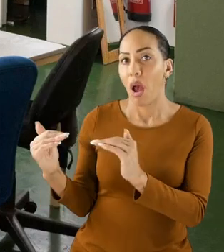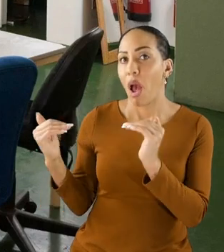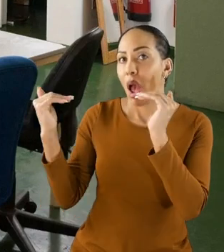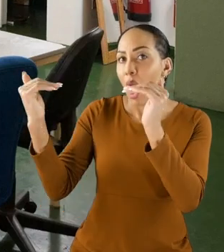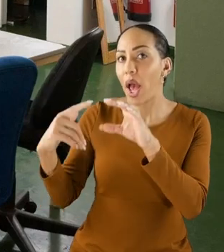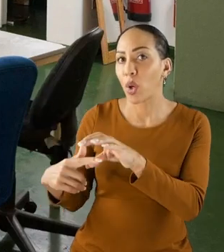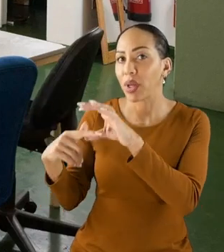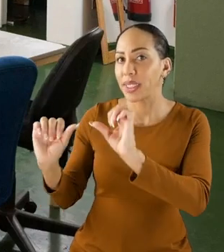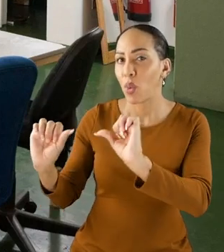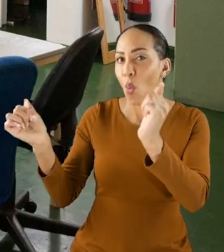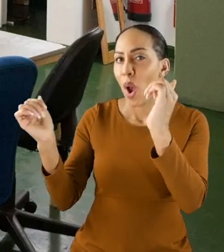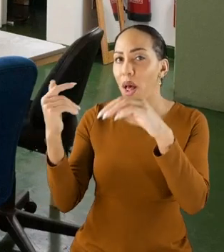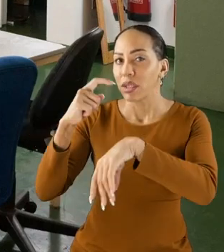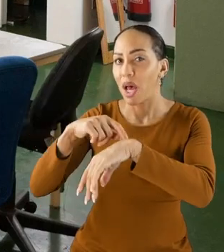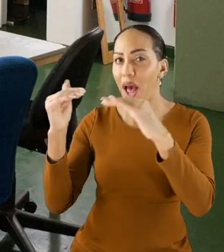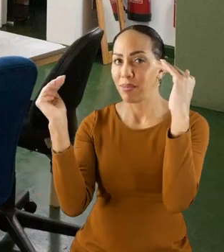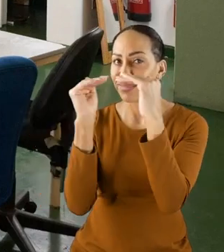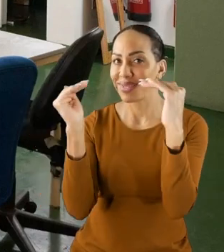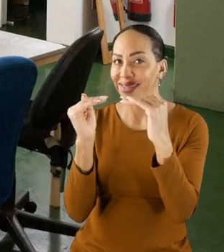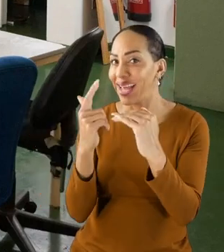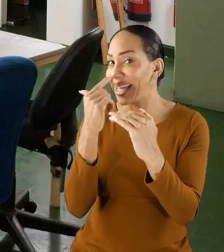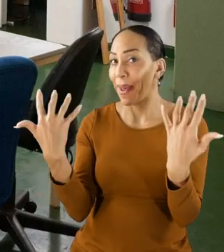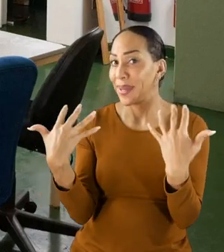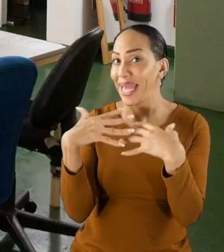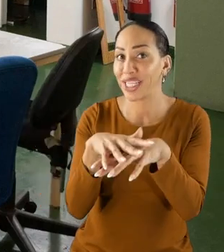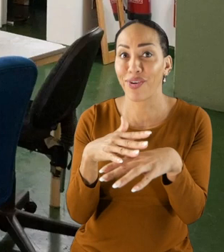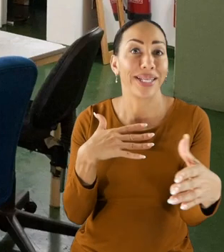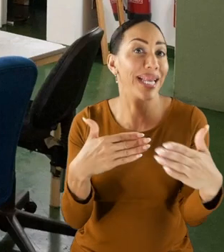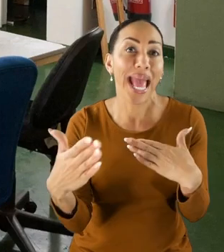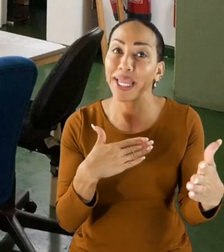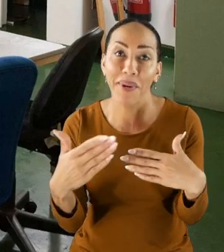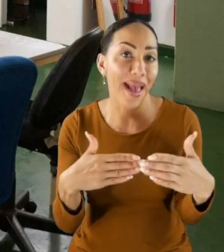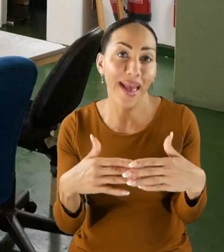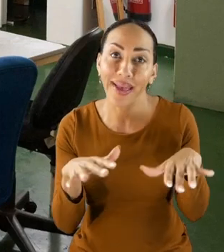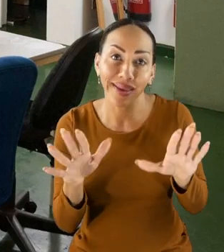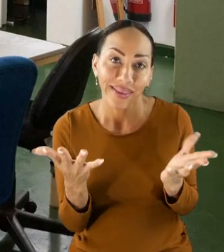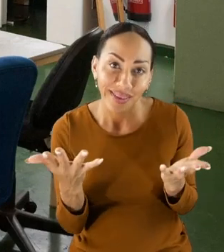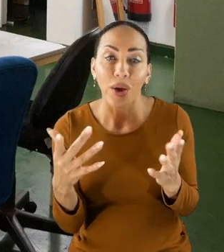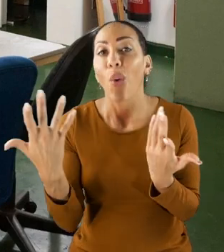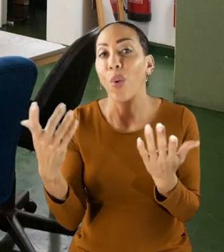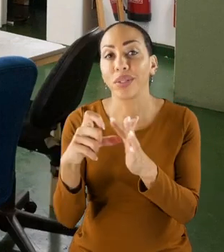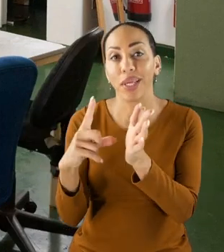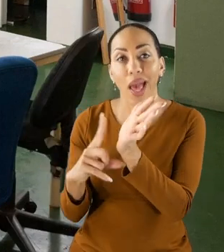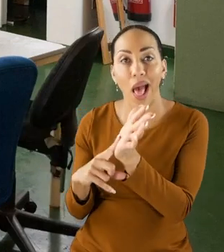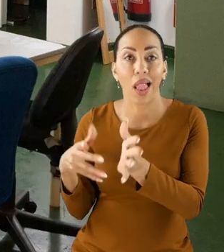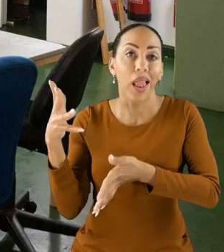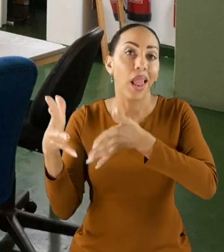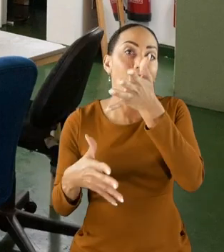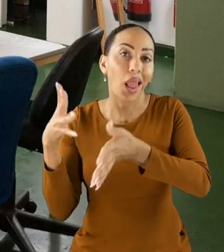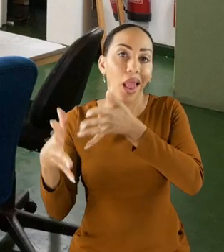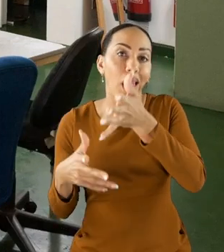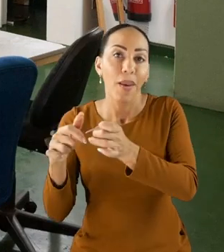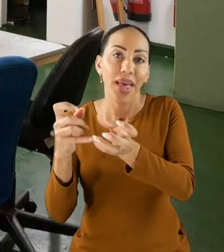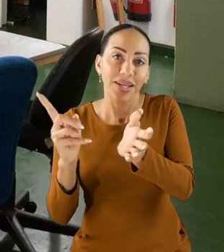quality and so well timed that we're able to integrate it anyway, or equally that DL is performing it in